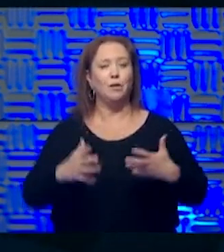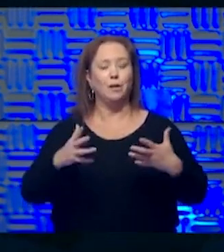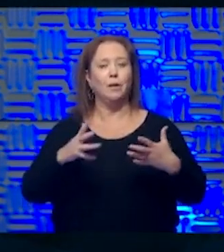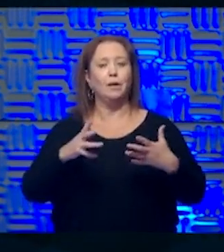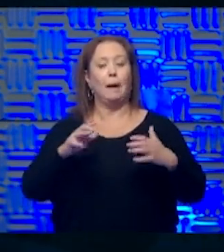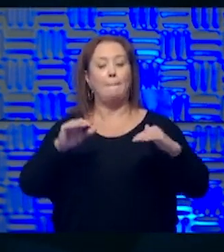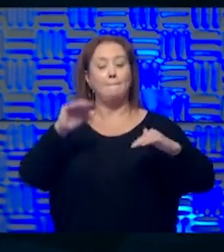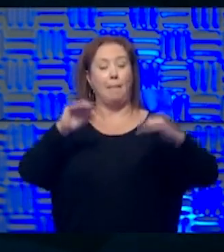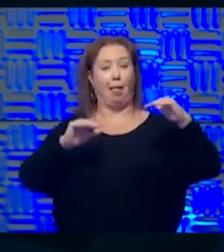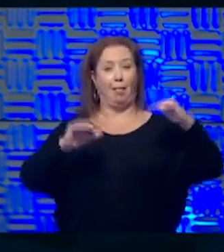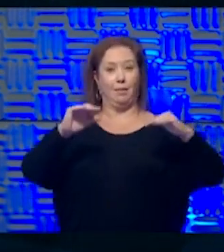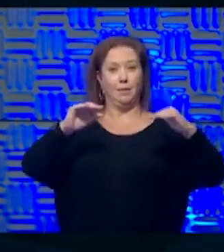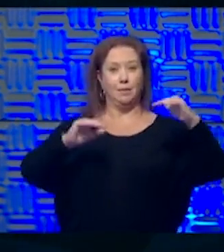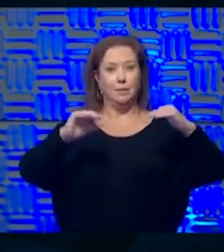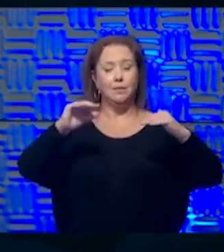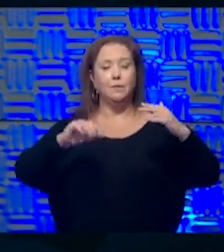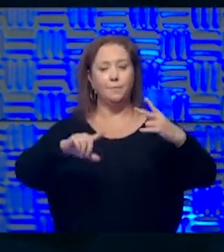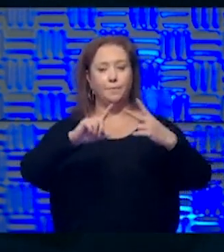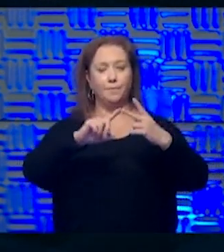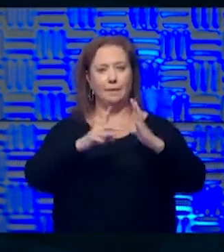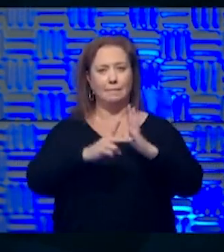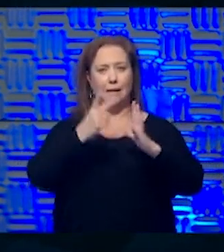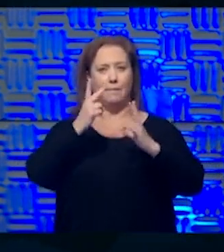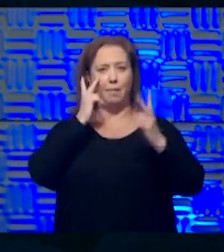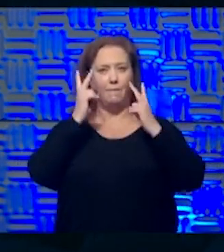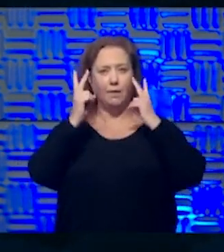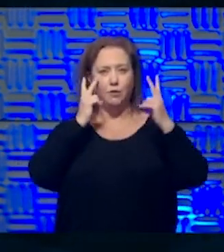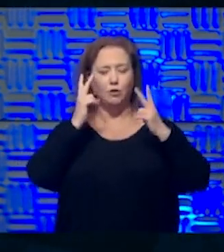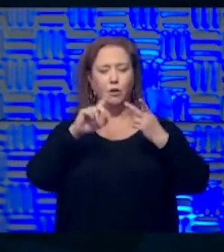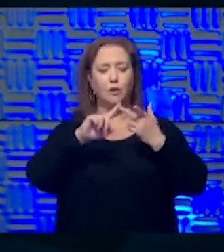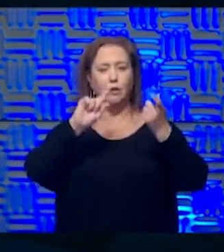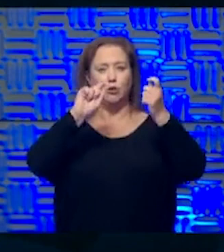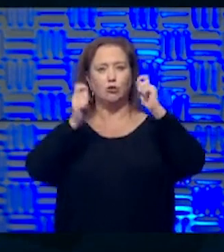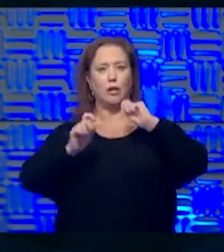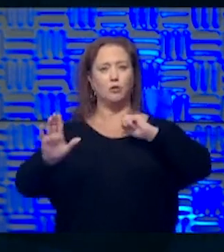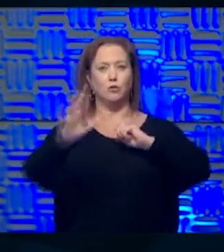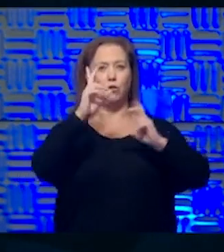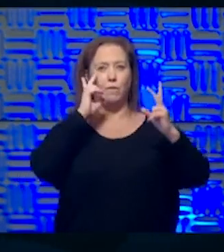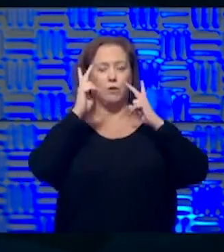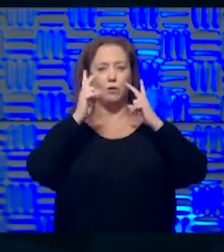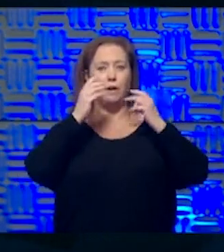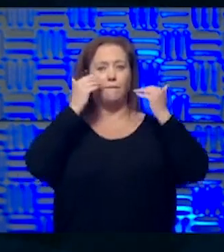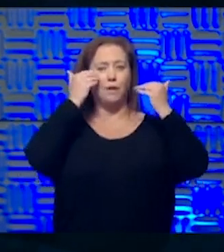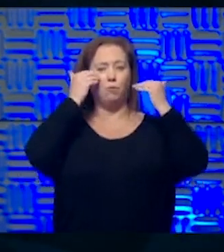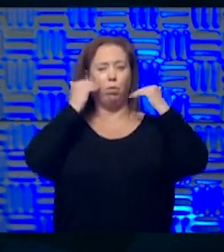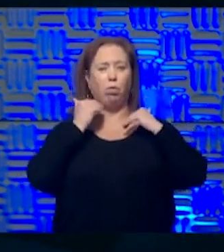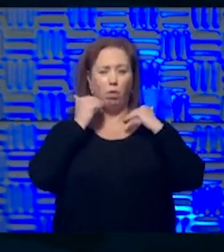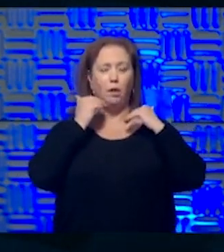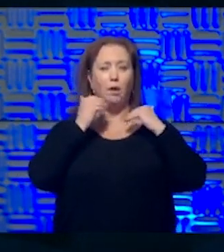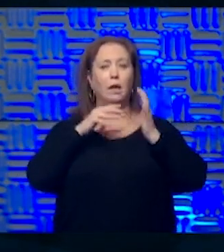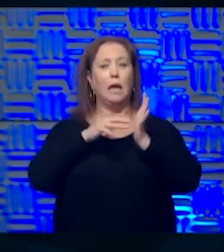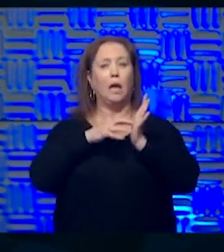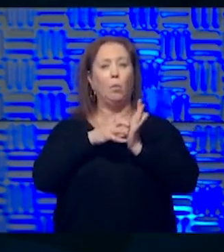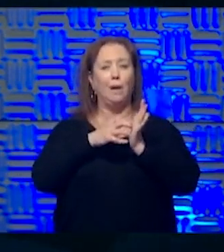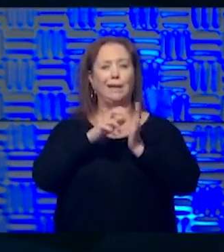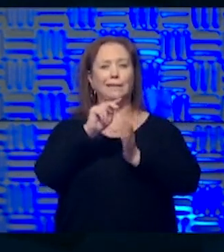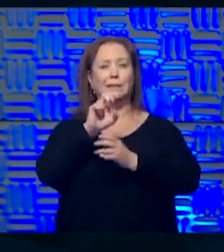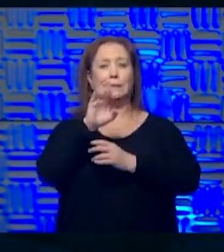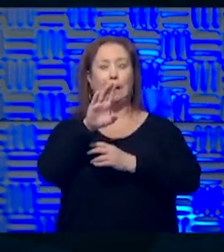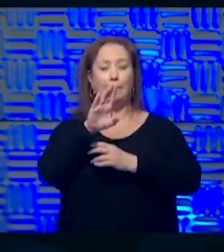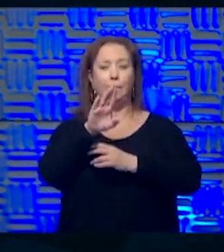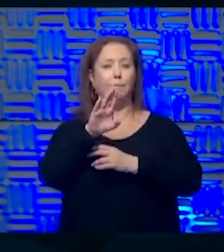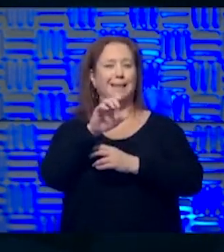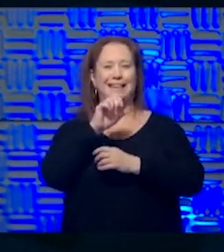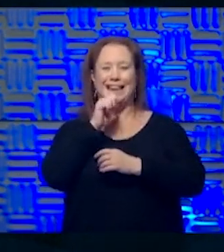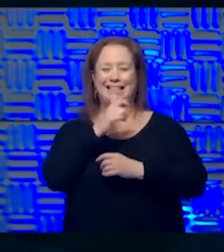Balance problems, double vision changes, facial droop. also weakness and numbness, but it's not necessarily